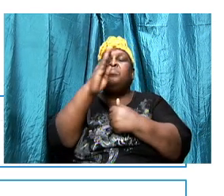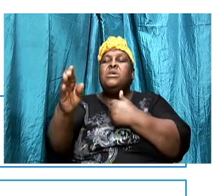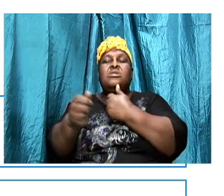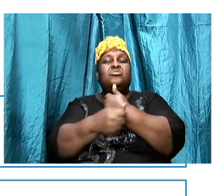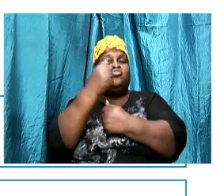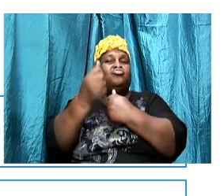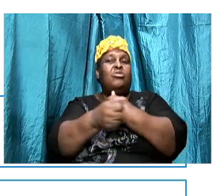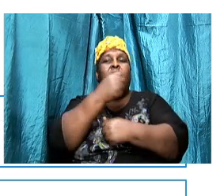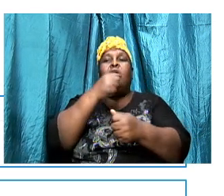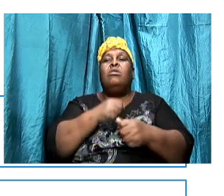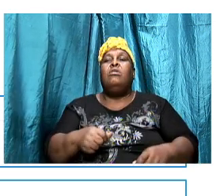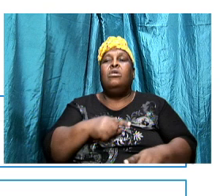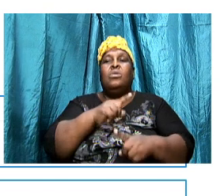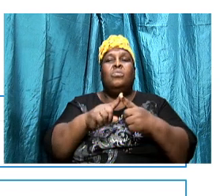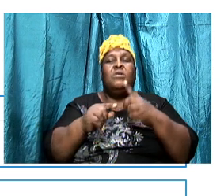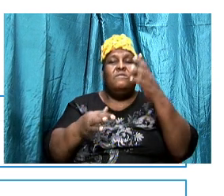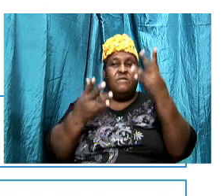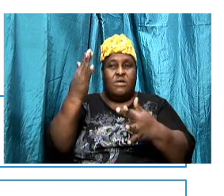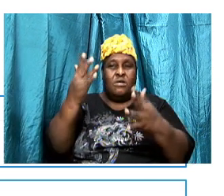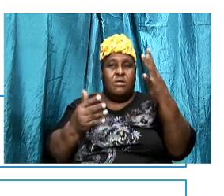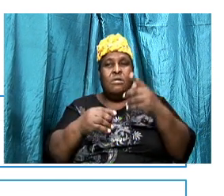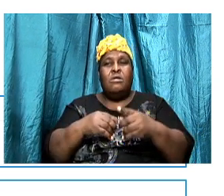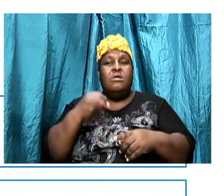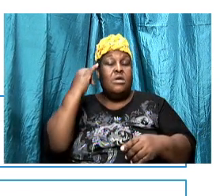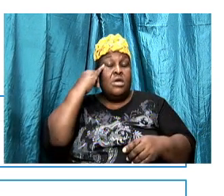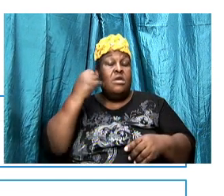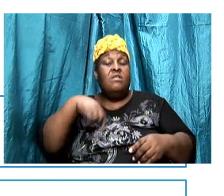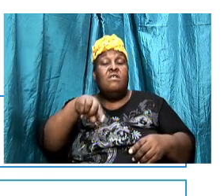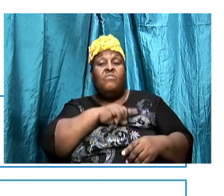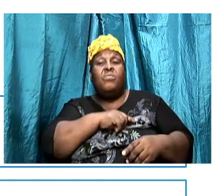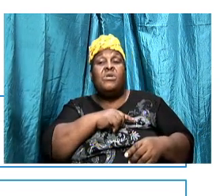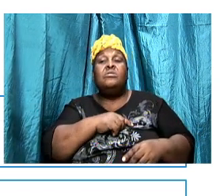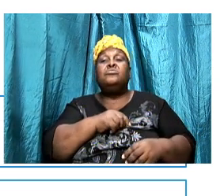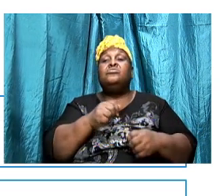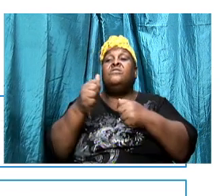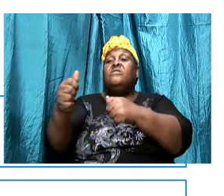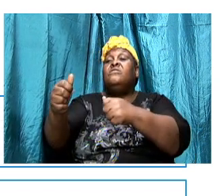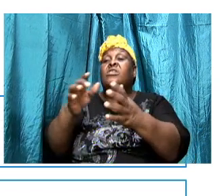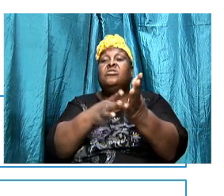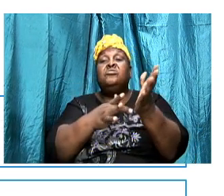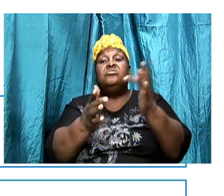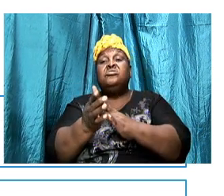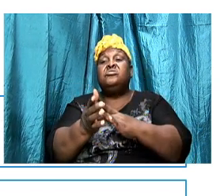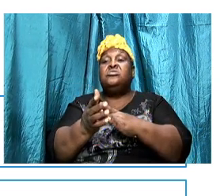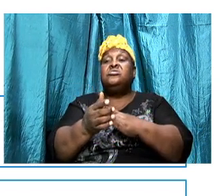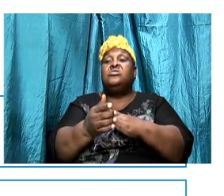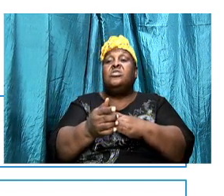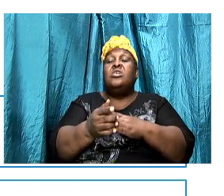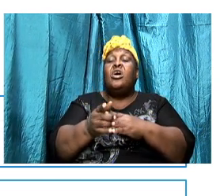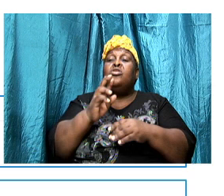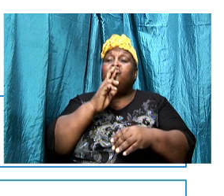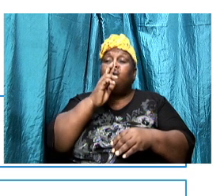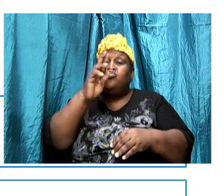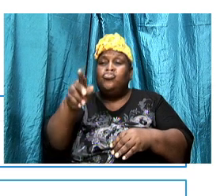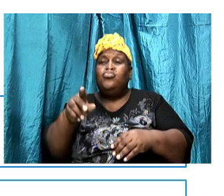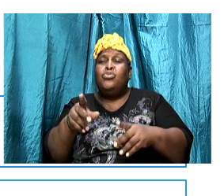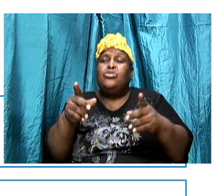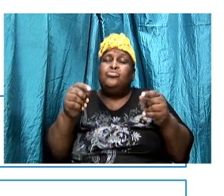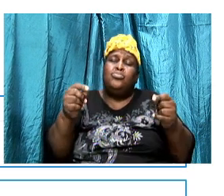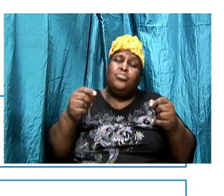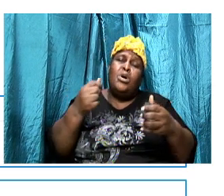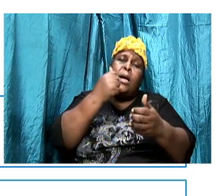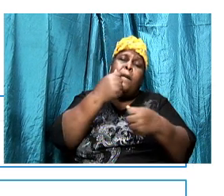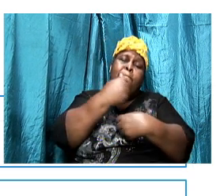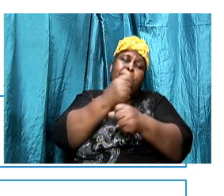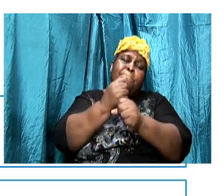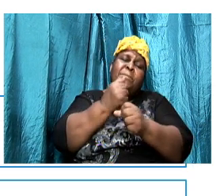fire. And so, but if we should follow Christ, and if we should be as devoted as he was, and if we should make the